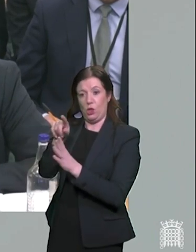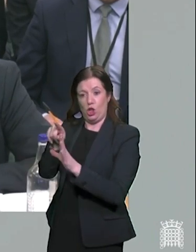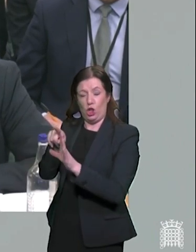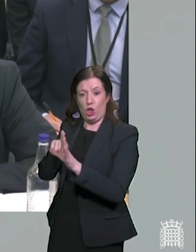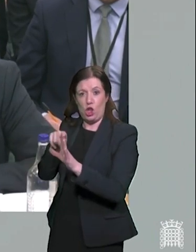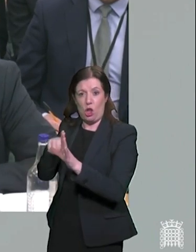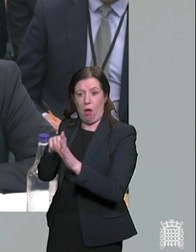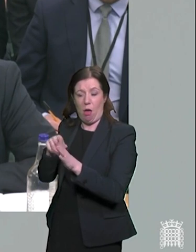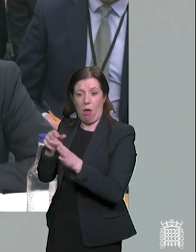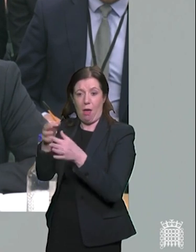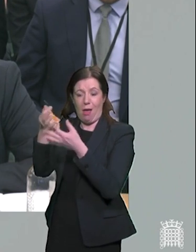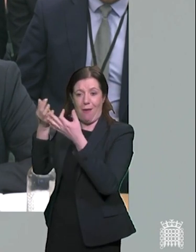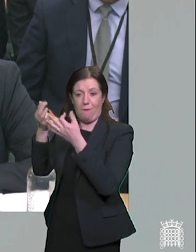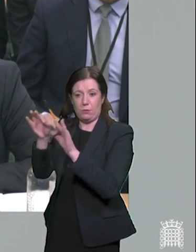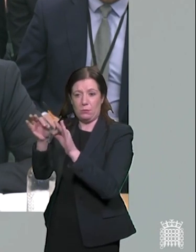young officials.